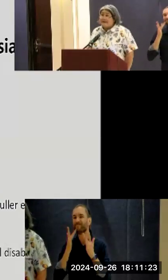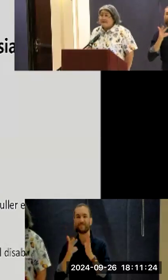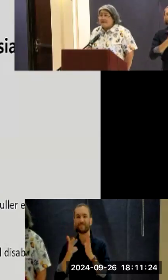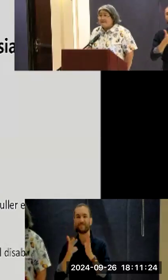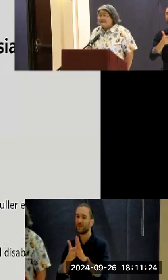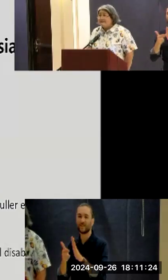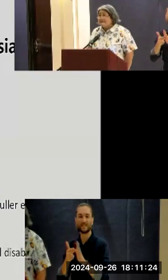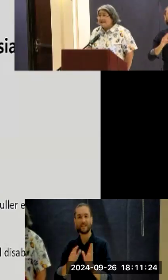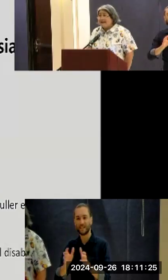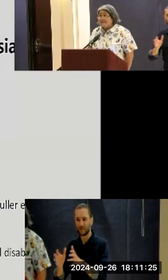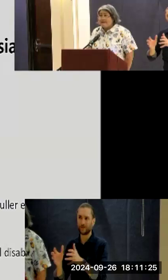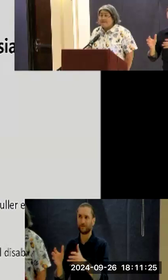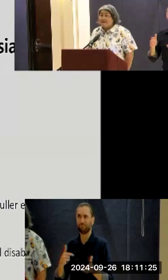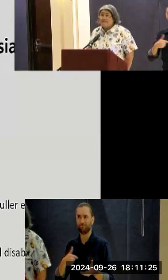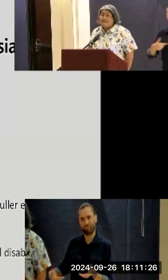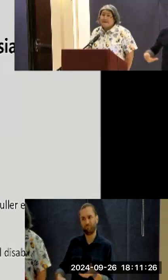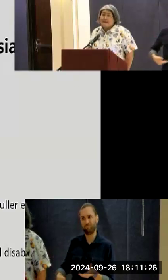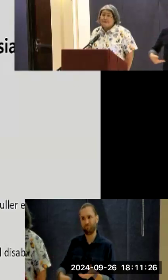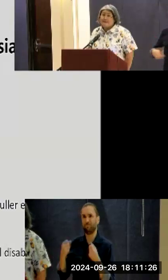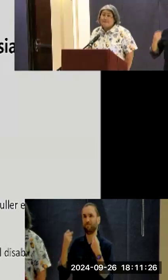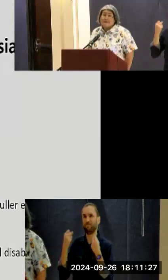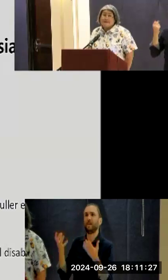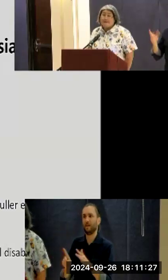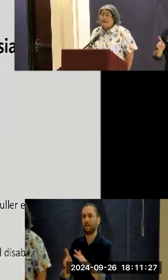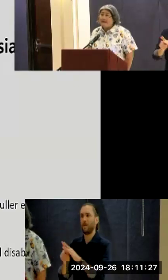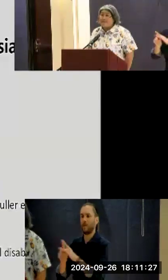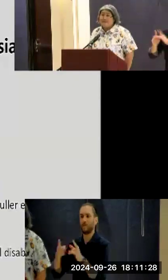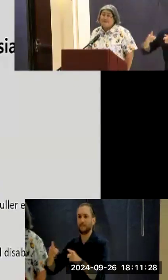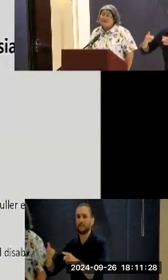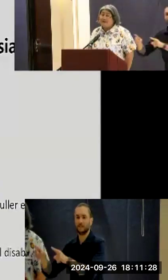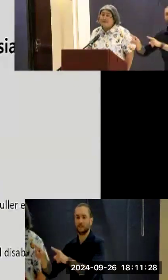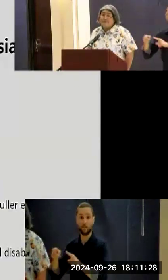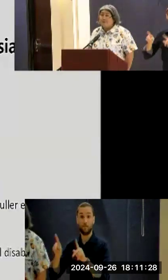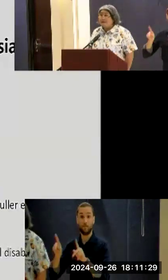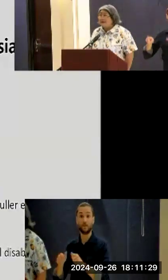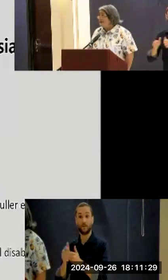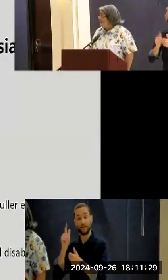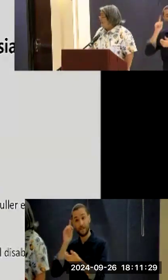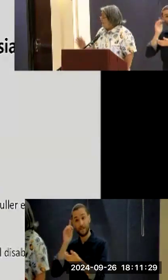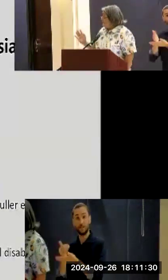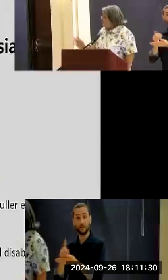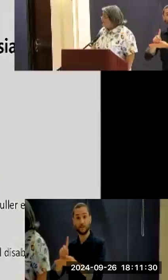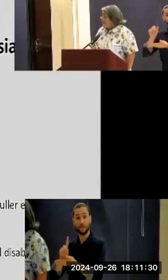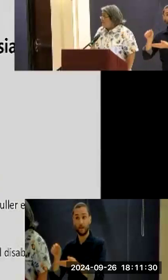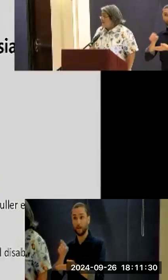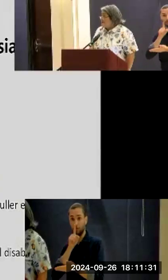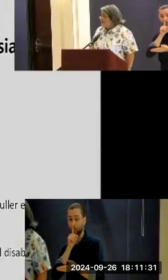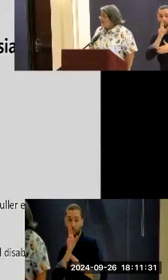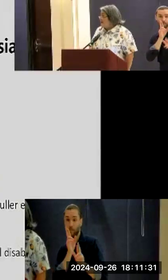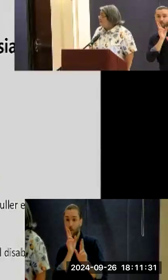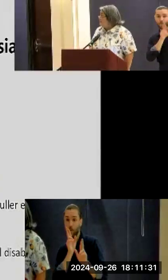there are a lot of incidents that happen. If you have a psychiatric disability and something bad happens to you, you're not going to report it. And part of that I want